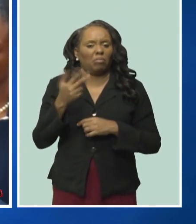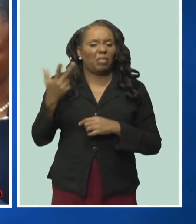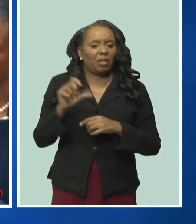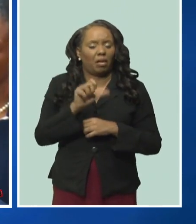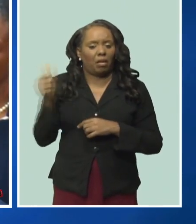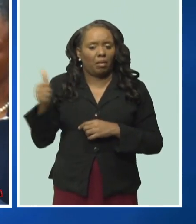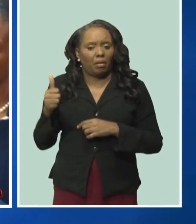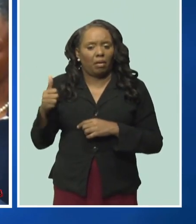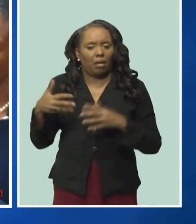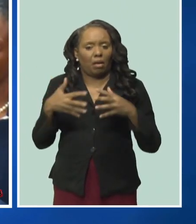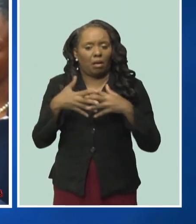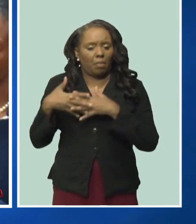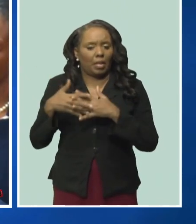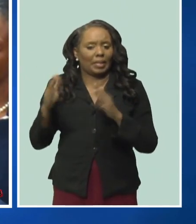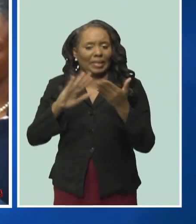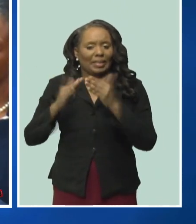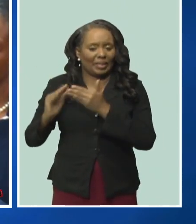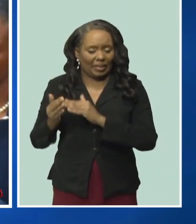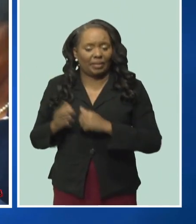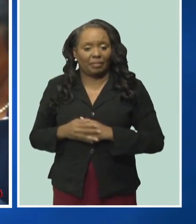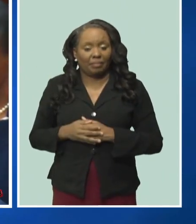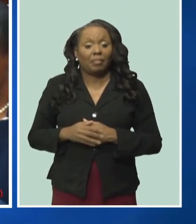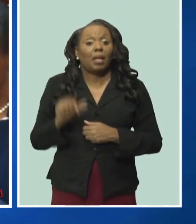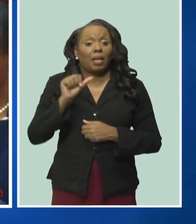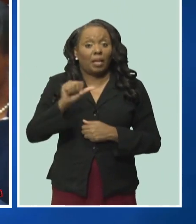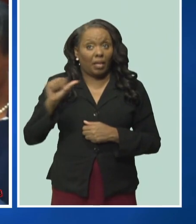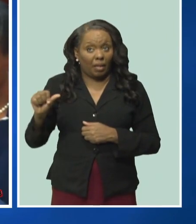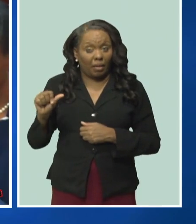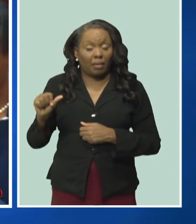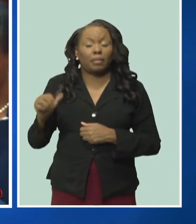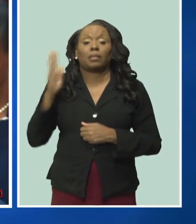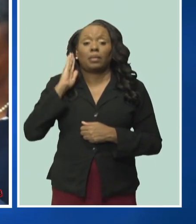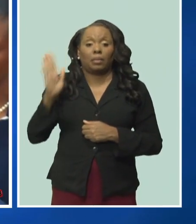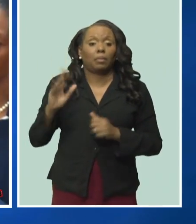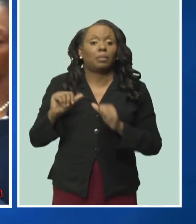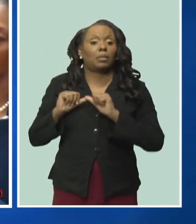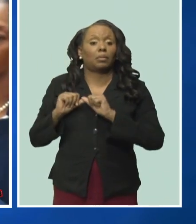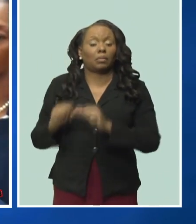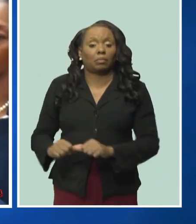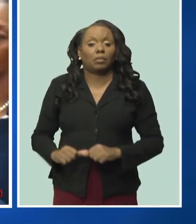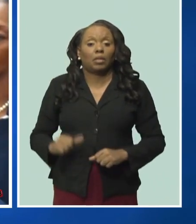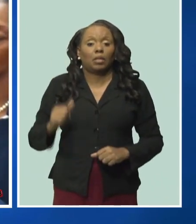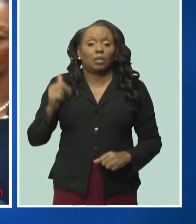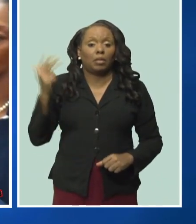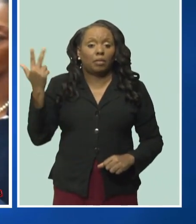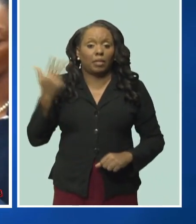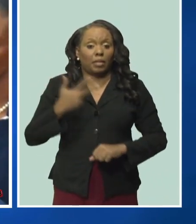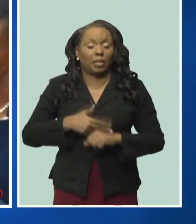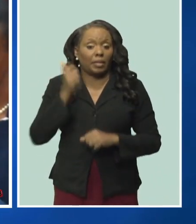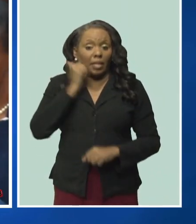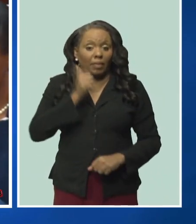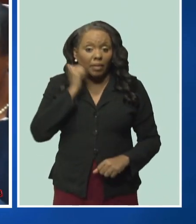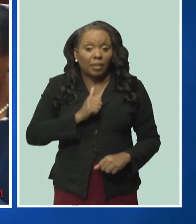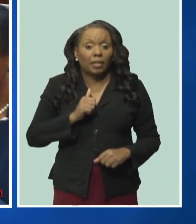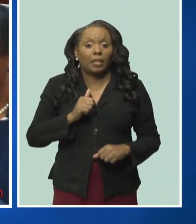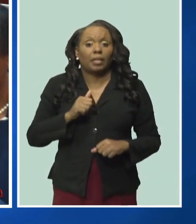under review. American Airlines will maintain the 3 daily flights from Miami